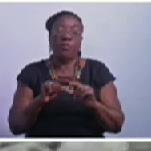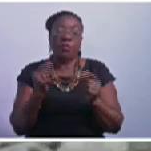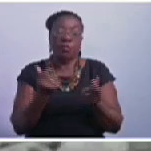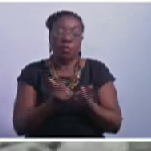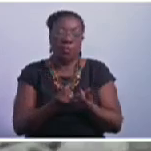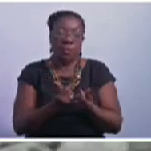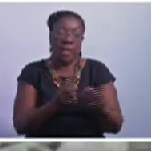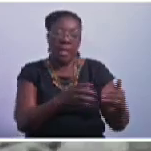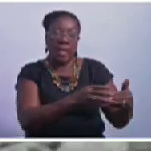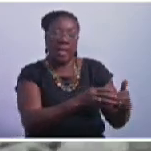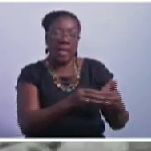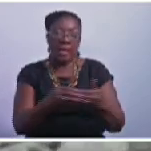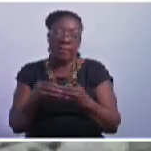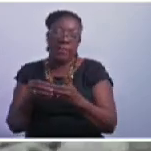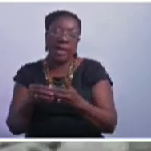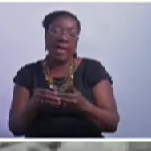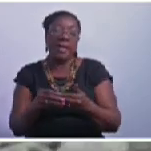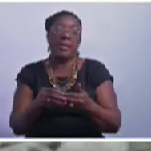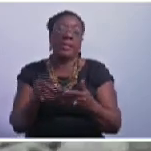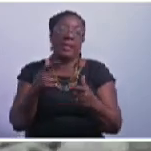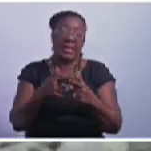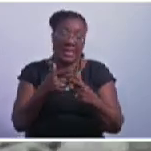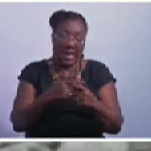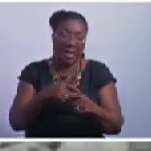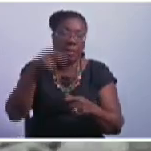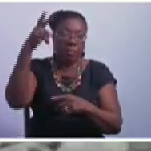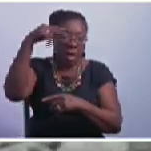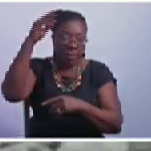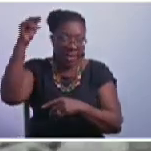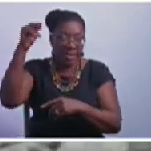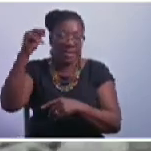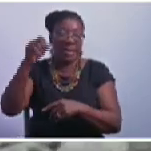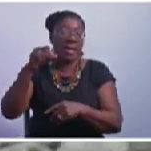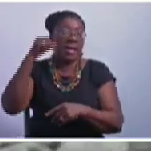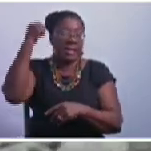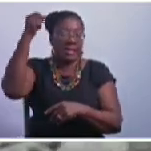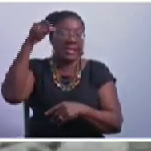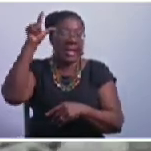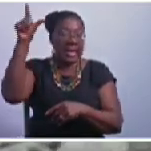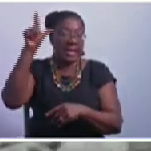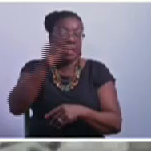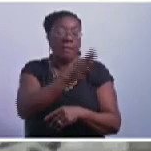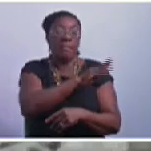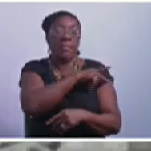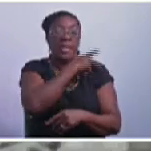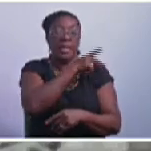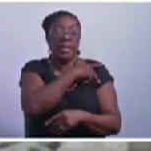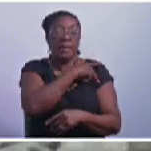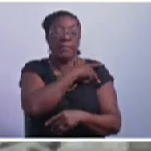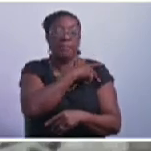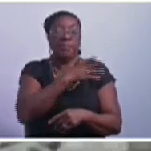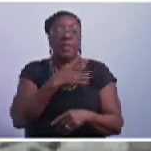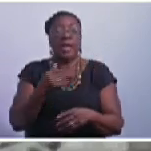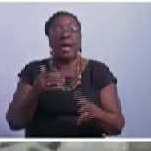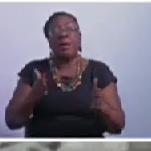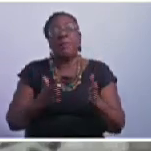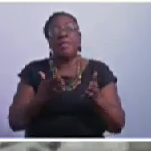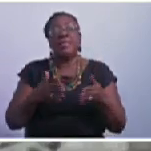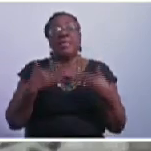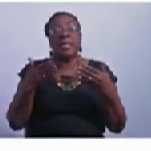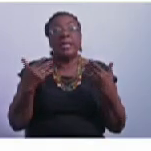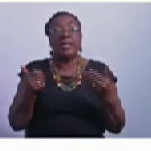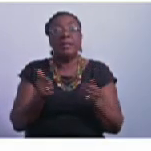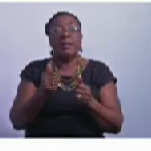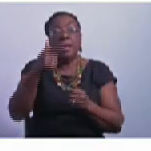Pinling, were in high spirits as they touched down in London, united in a common purpose. I was elated because out of the